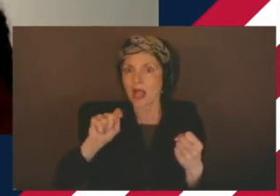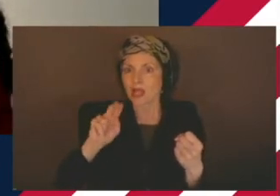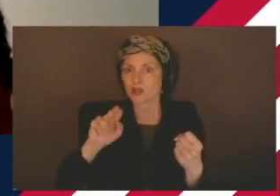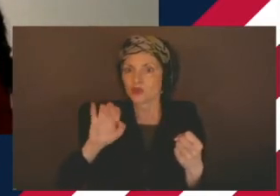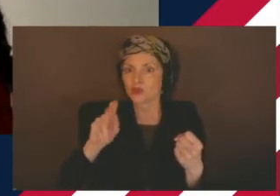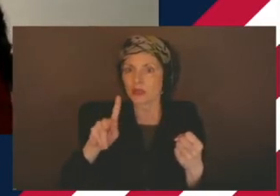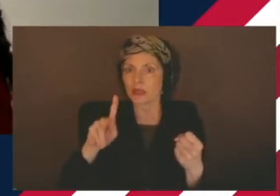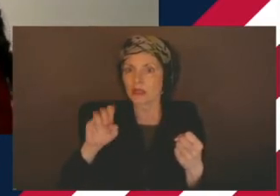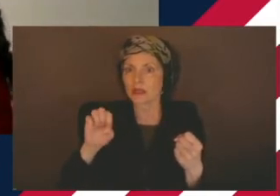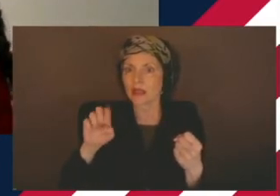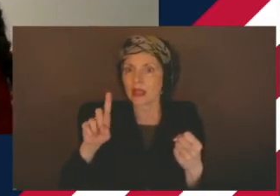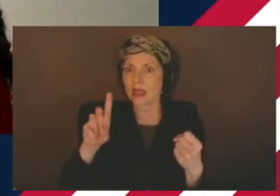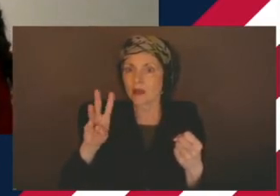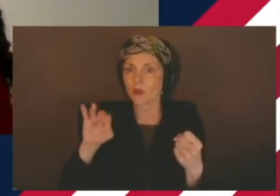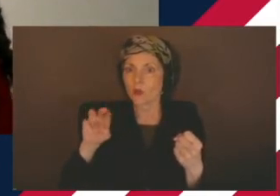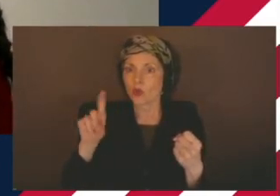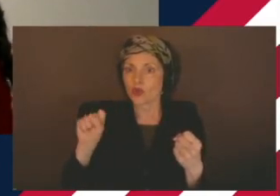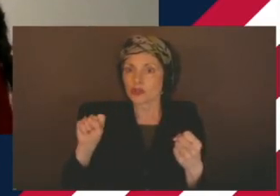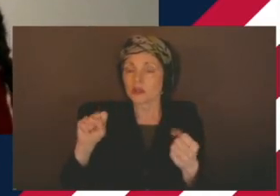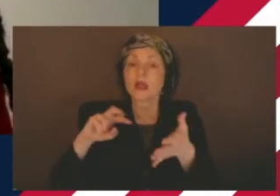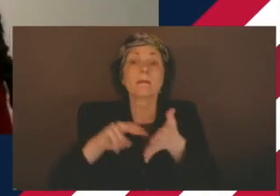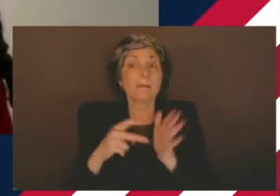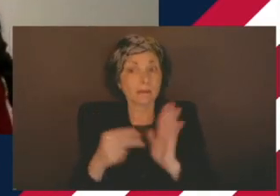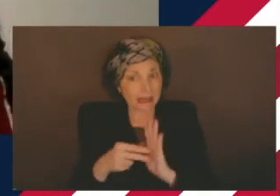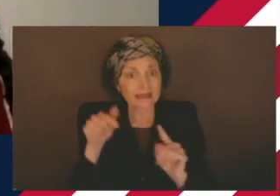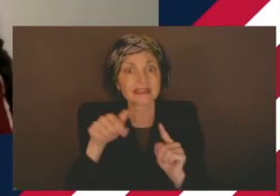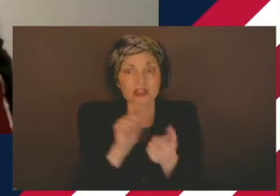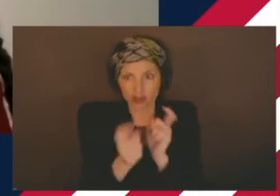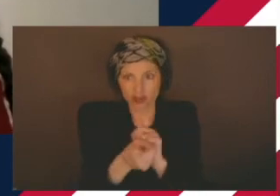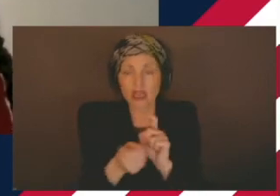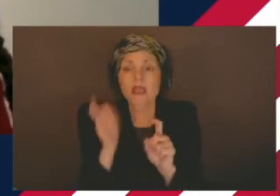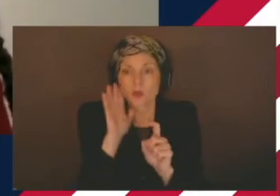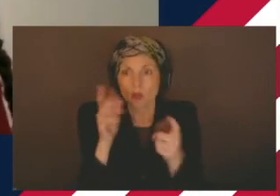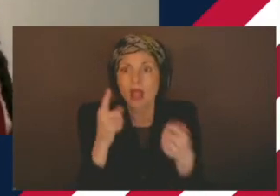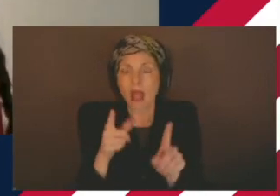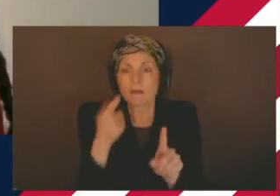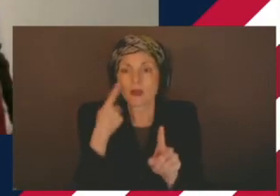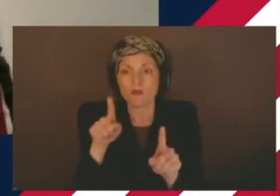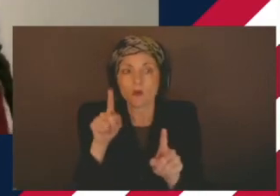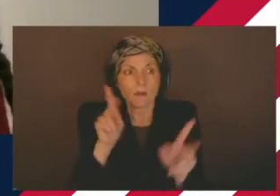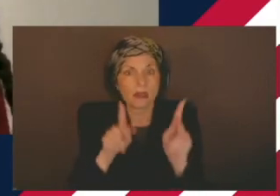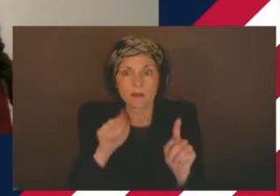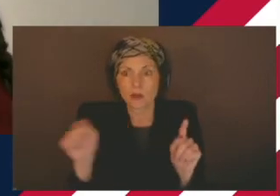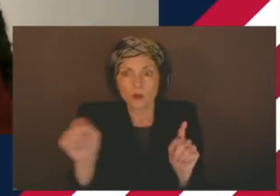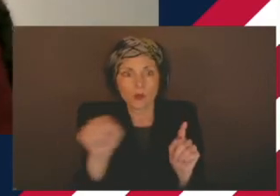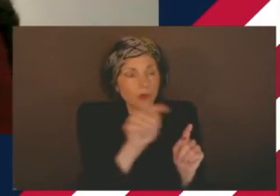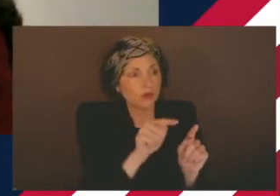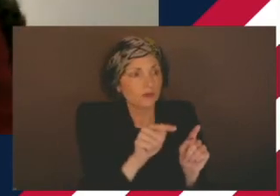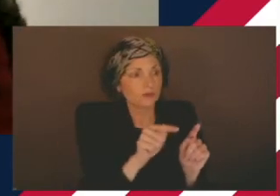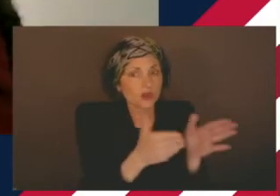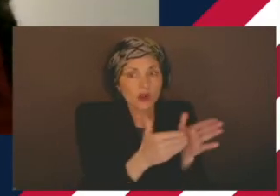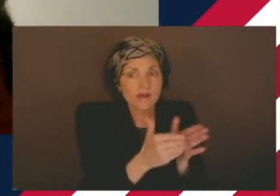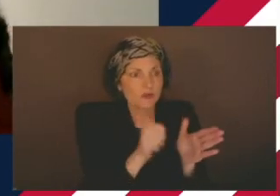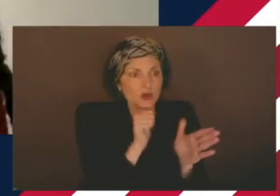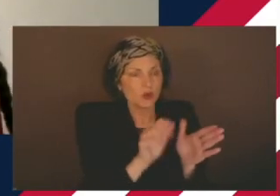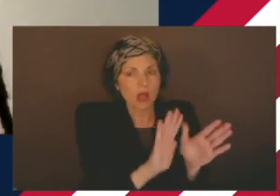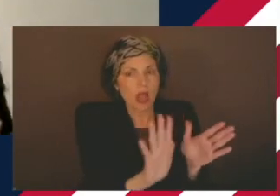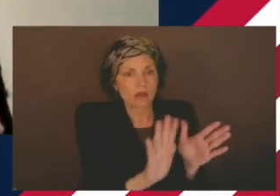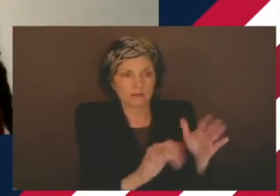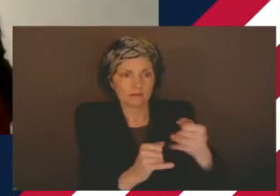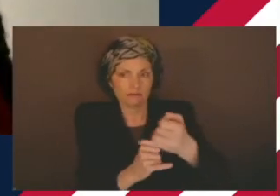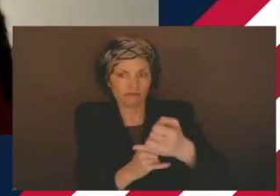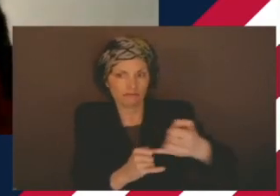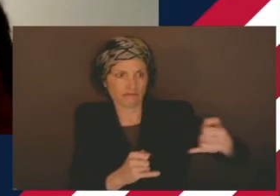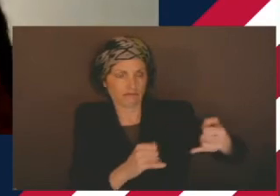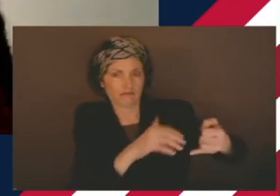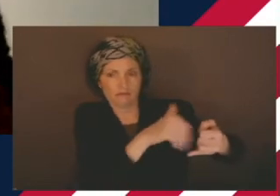people actually being a listening ear to folks that often are not allowed in these spaces. And when I say that, I mean